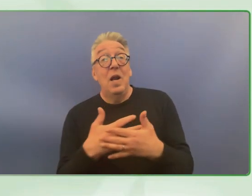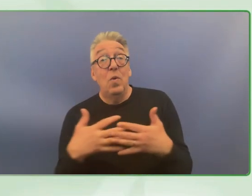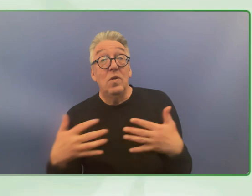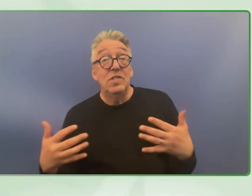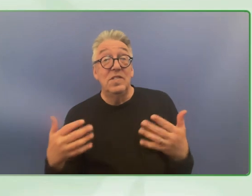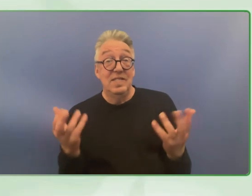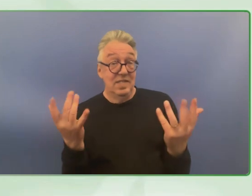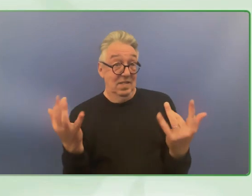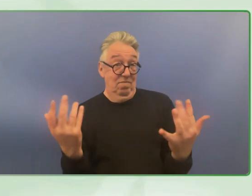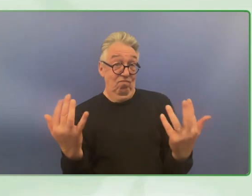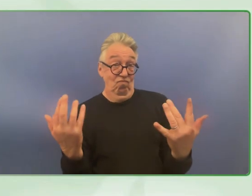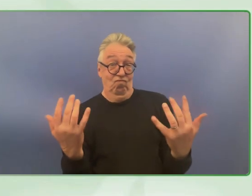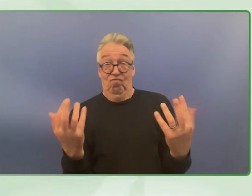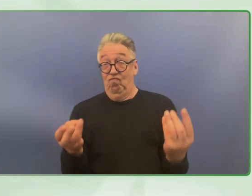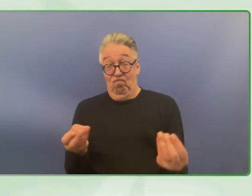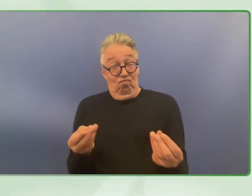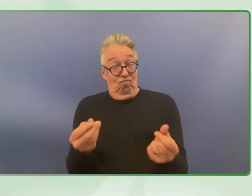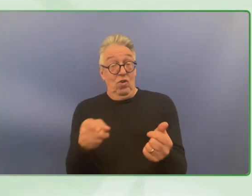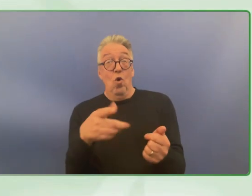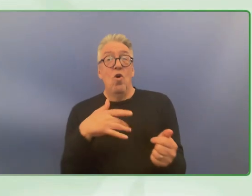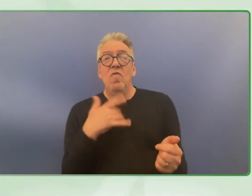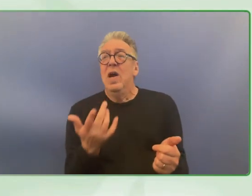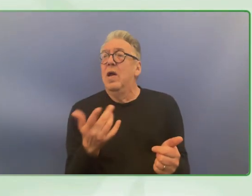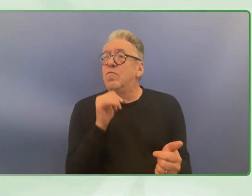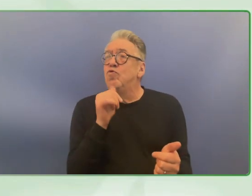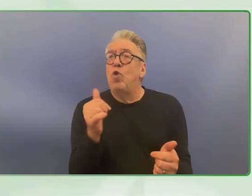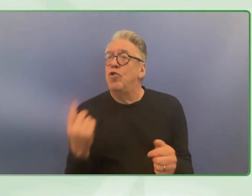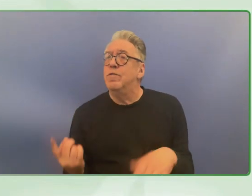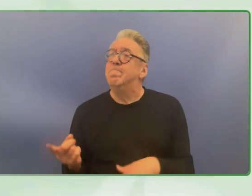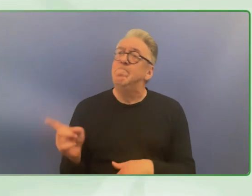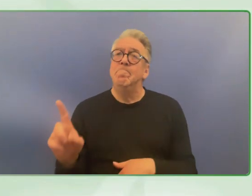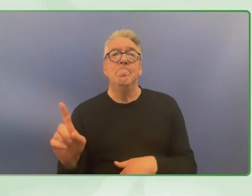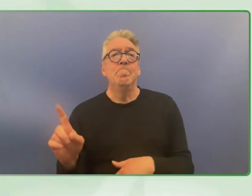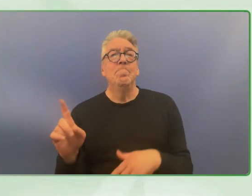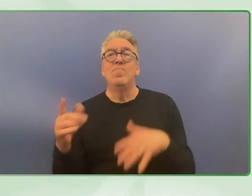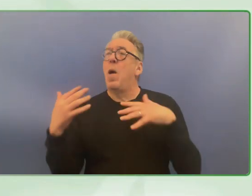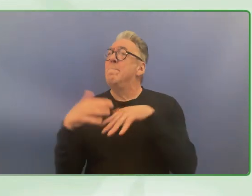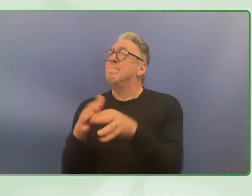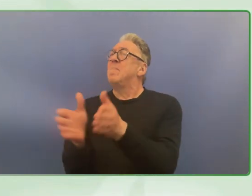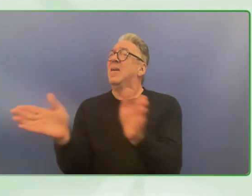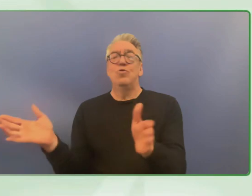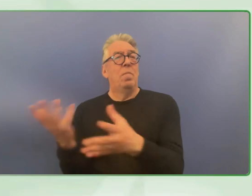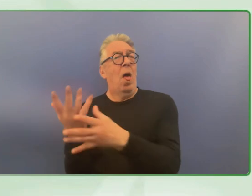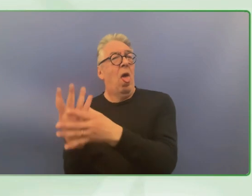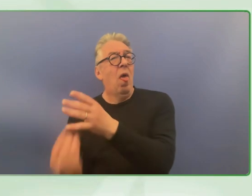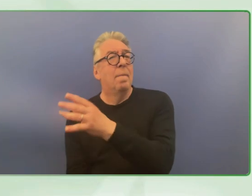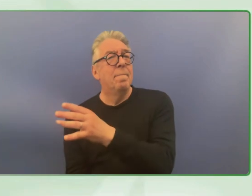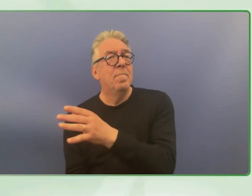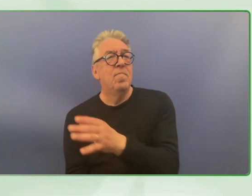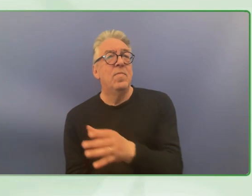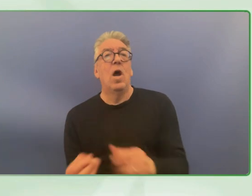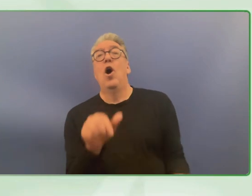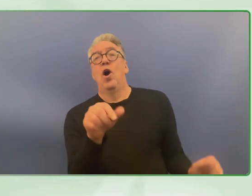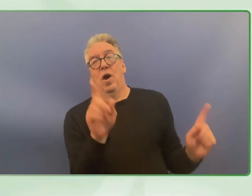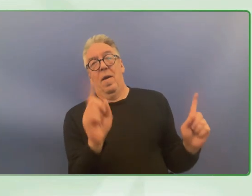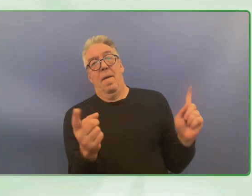that you think is underrepresented or unrepresented in a lot of mainstream areas, Paweł's the kind of guy to come talk to,